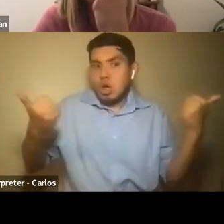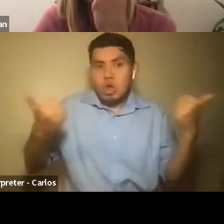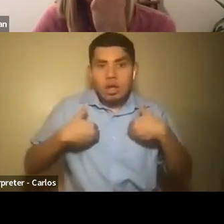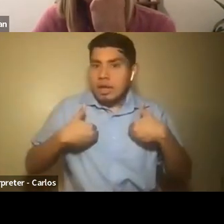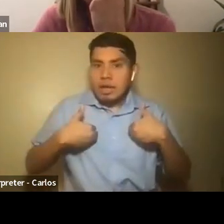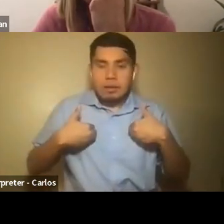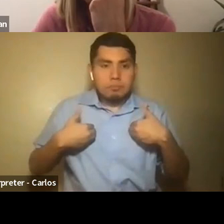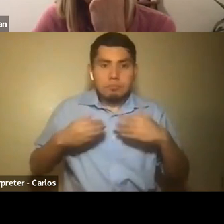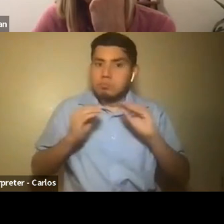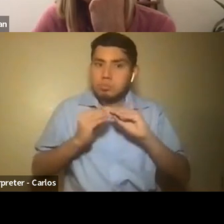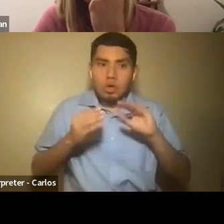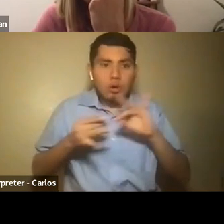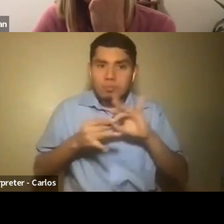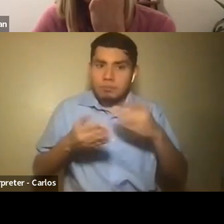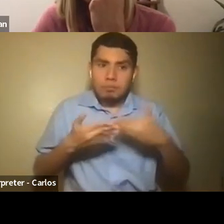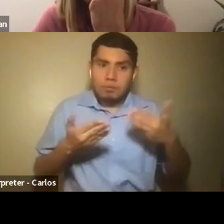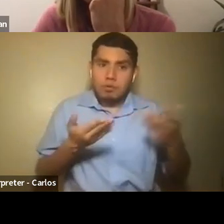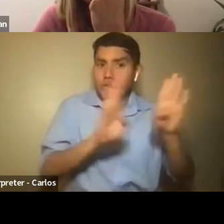else have any other comments before we close?